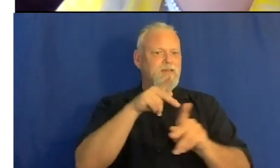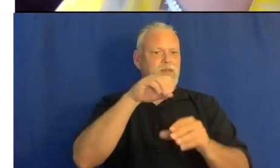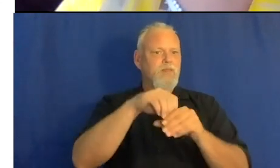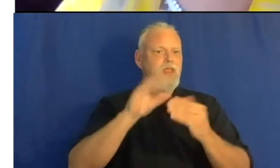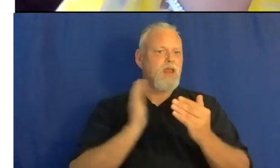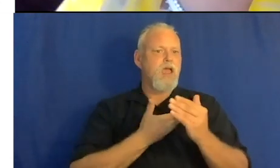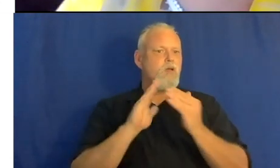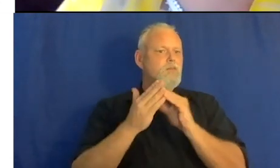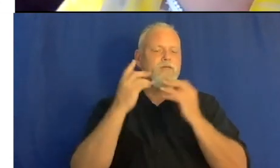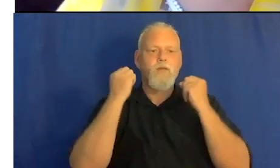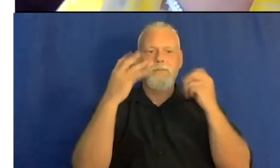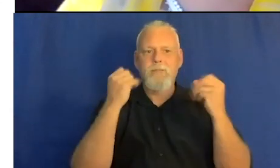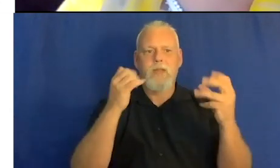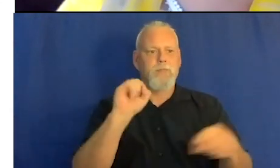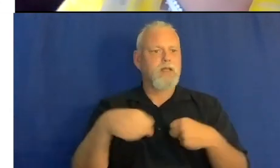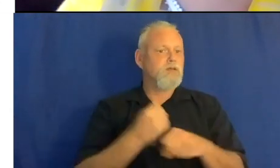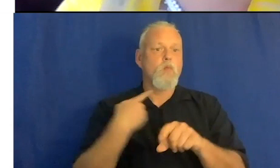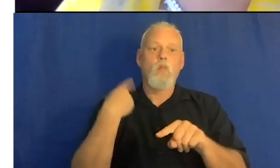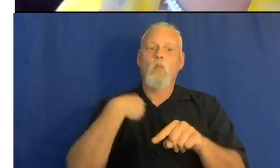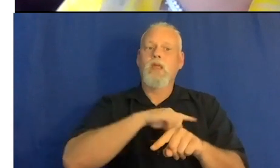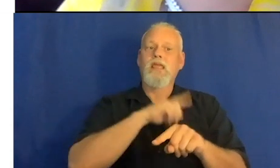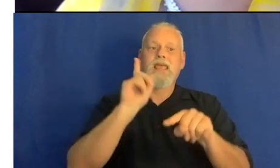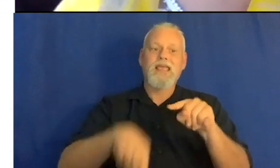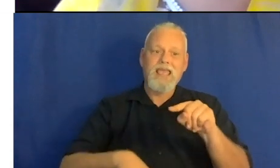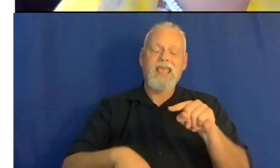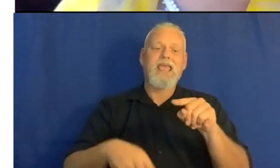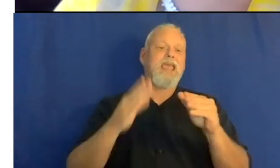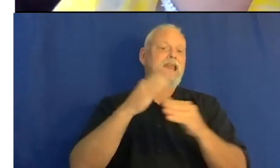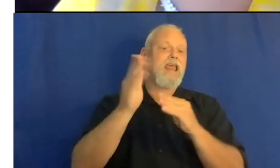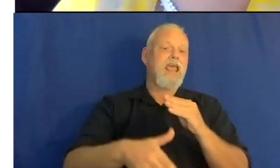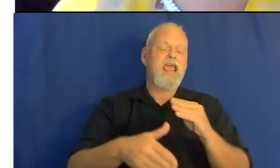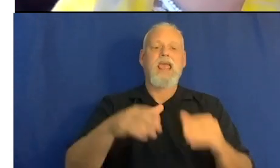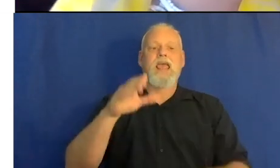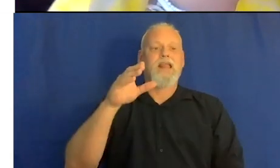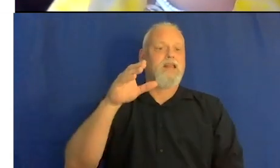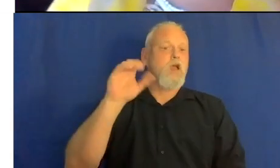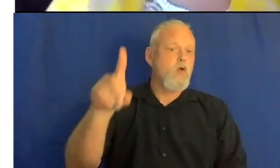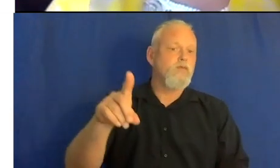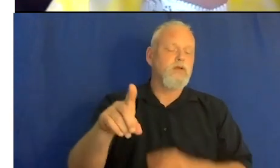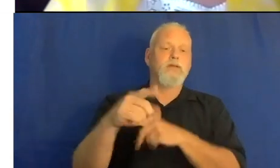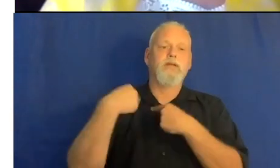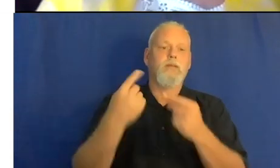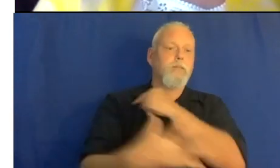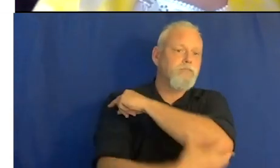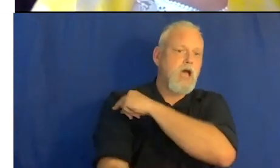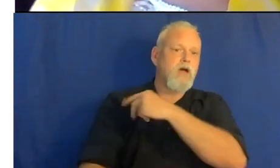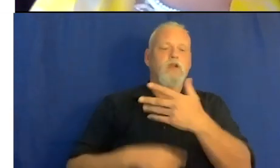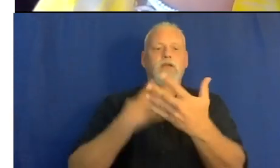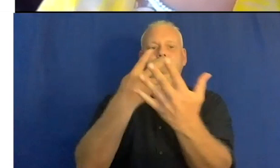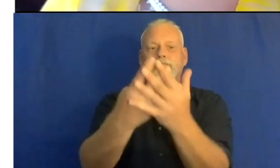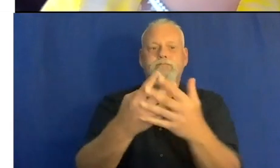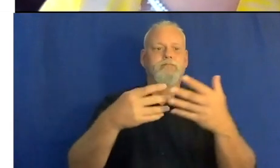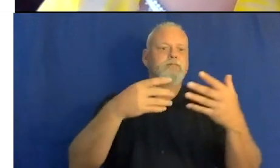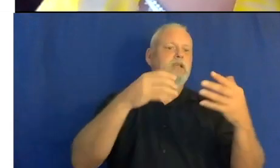decades. We can't end overdose until we end poverty and homelessness, incarceration, and state violence